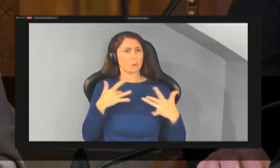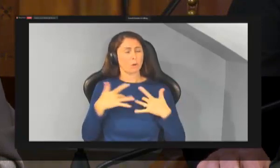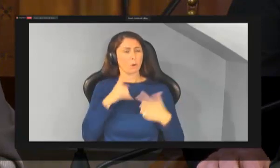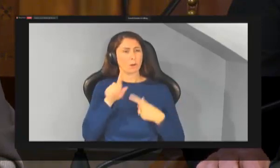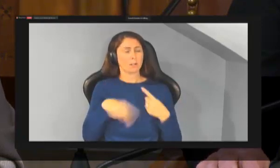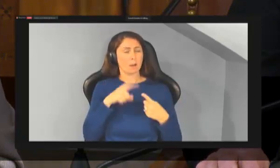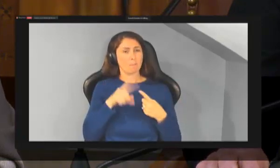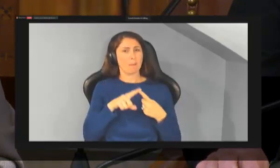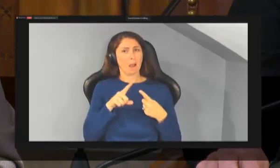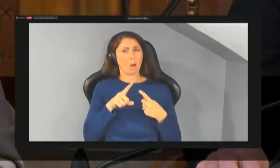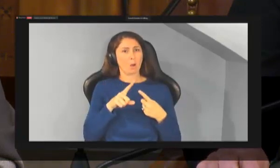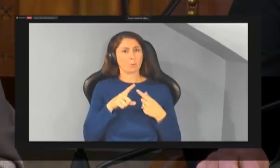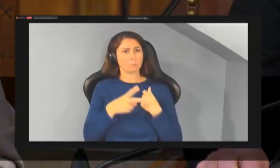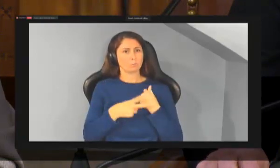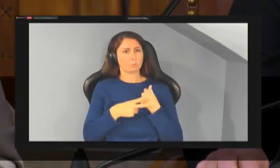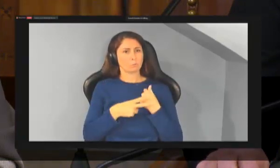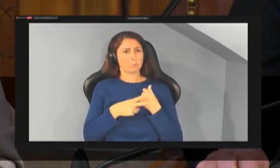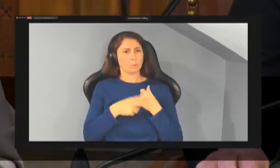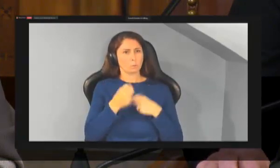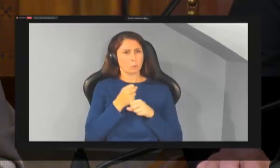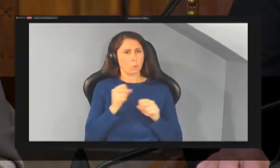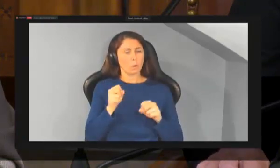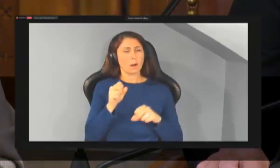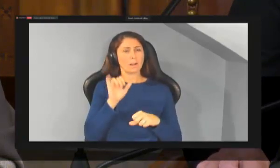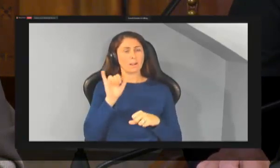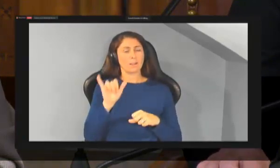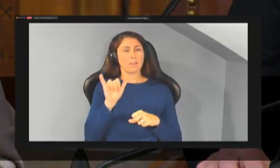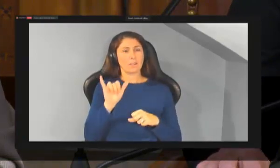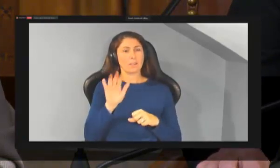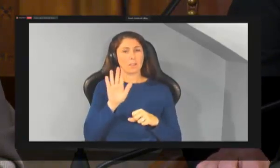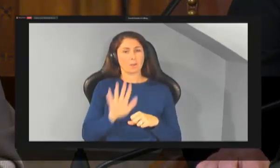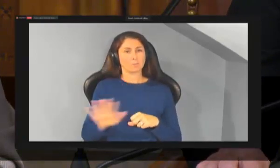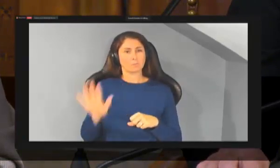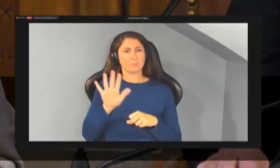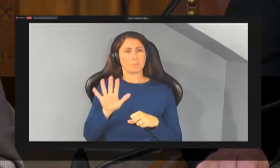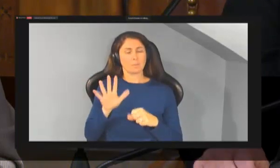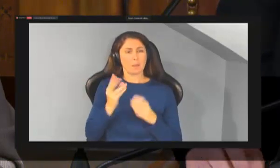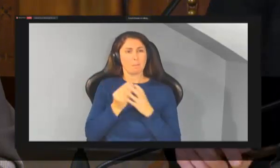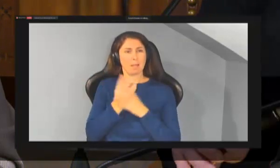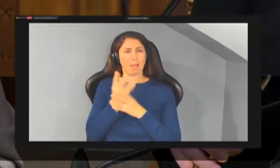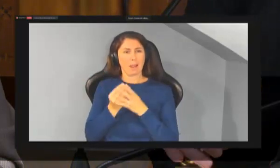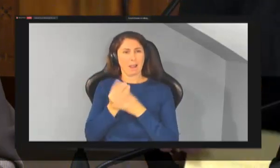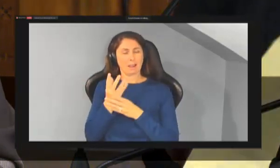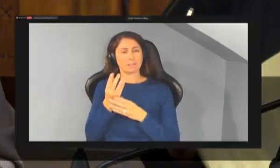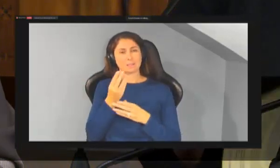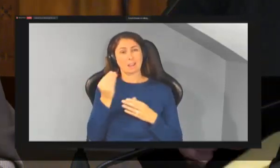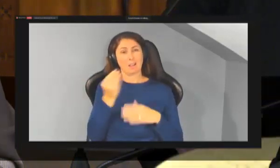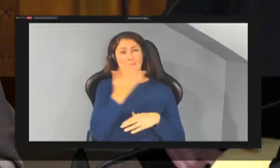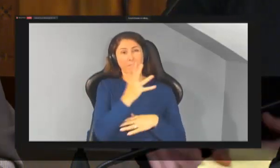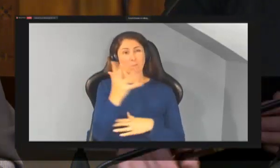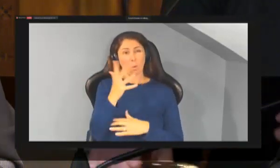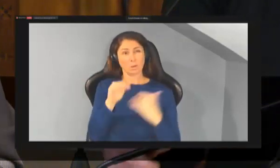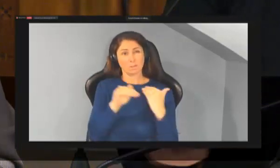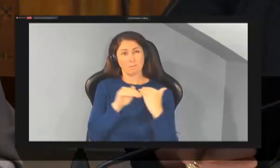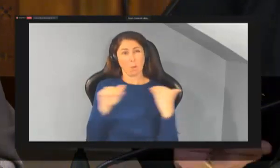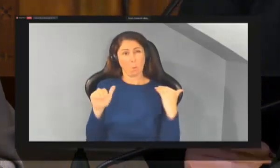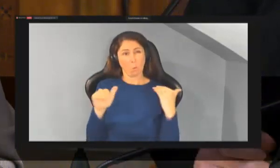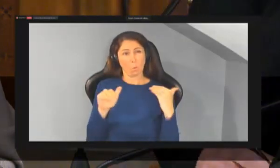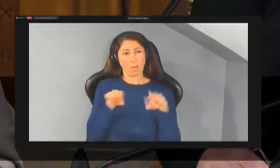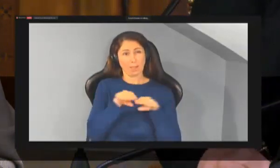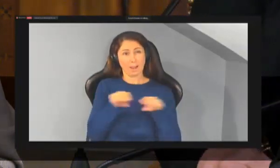restoring the native plants and forest floor layer. So that is an issue. I would